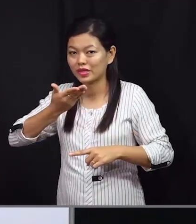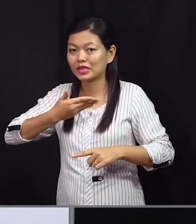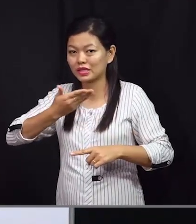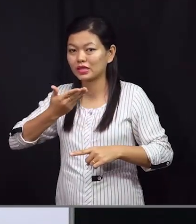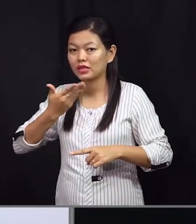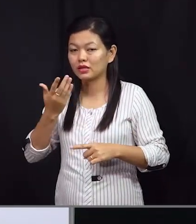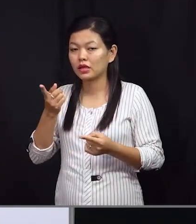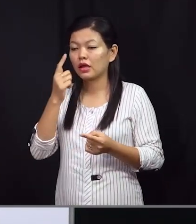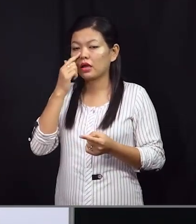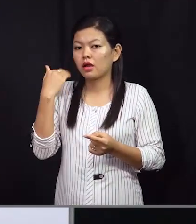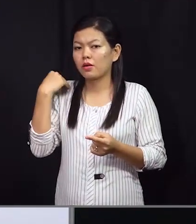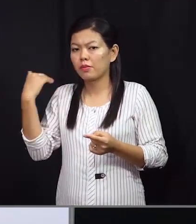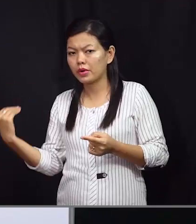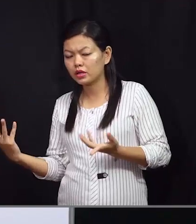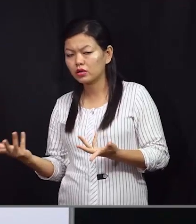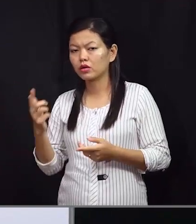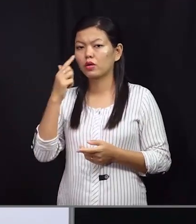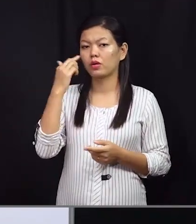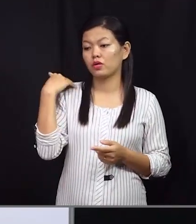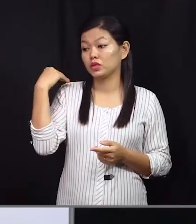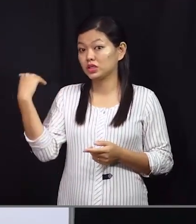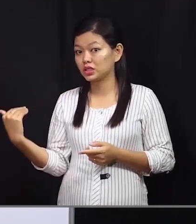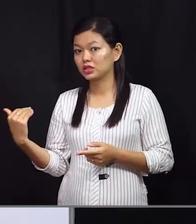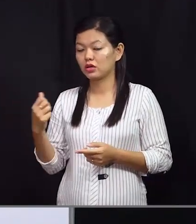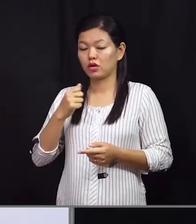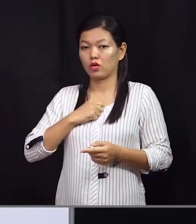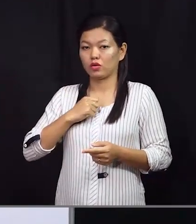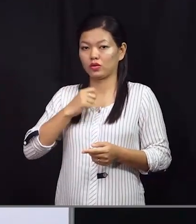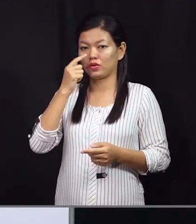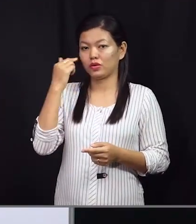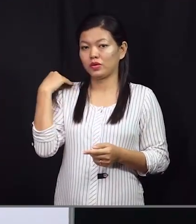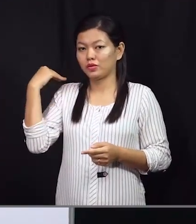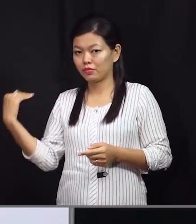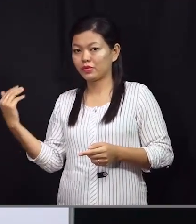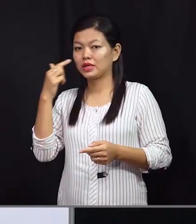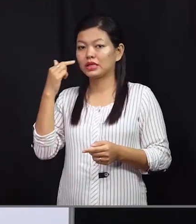teach your siblings, isn't that? You do not expect any return, you do not expect any,